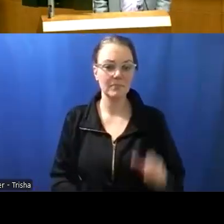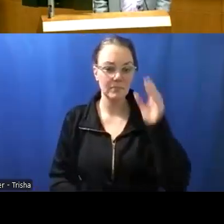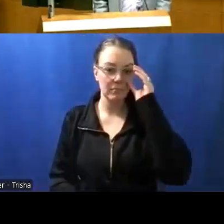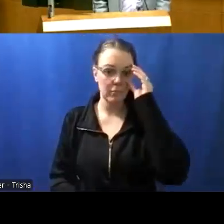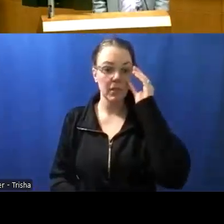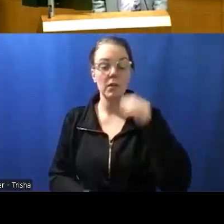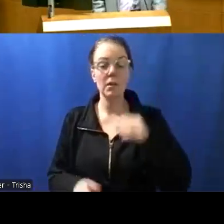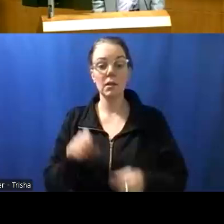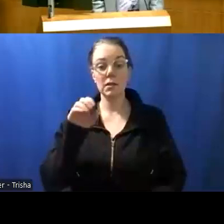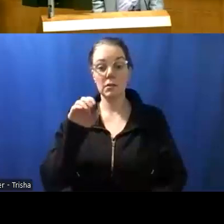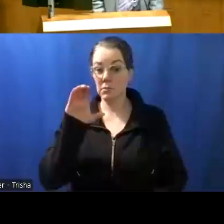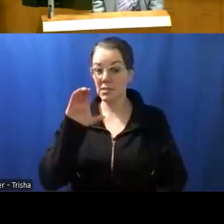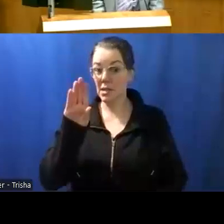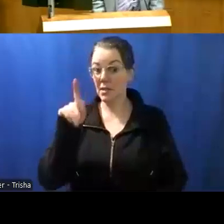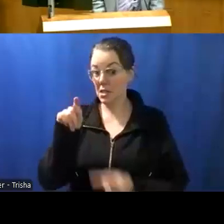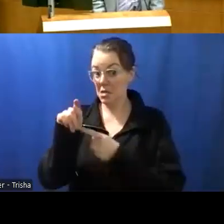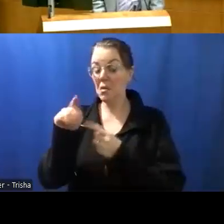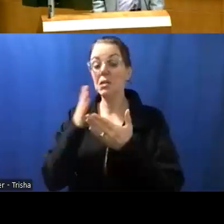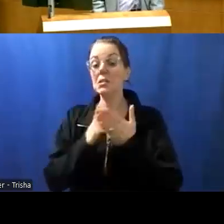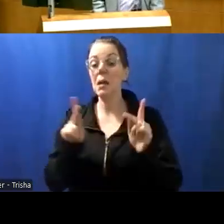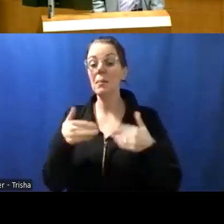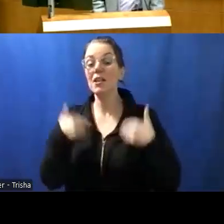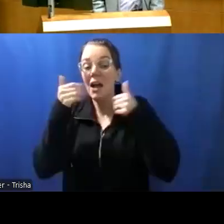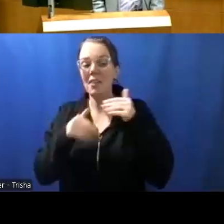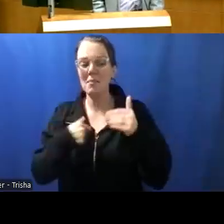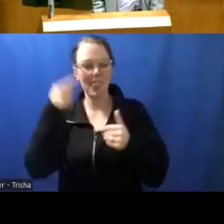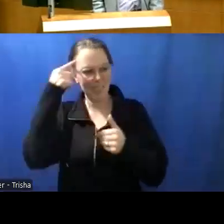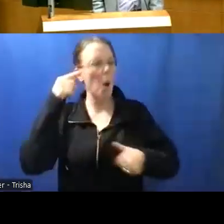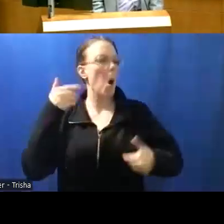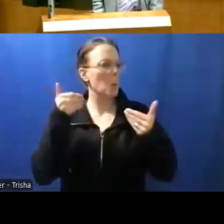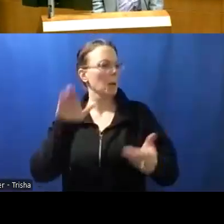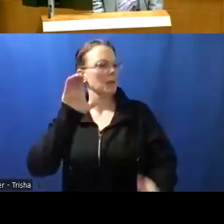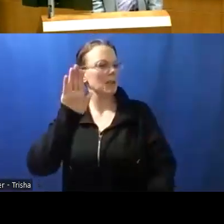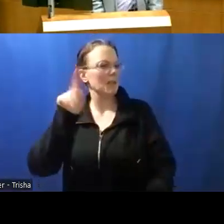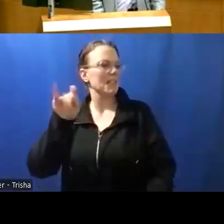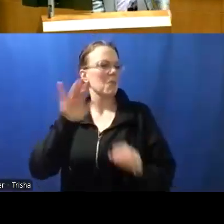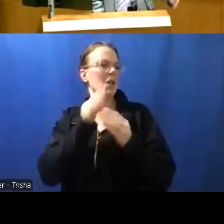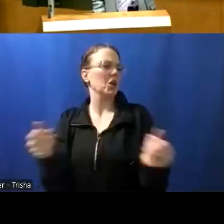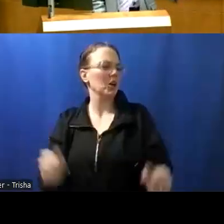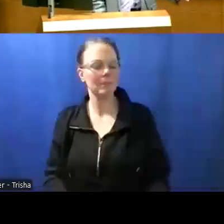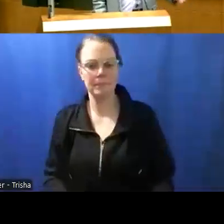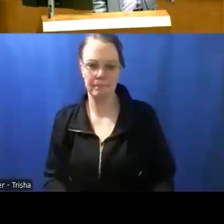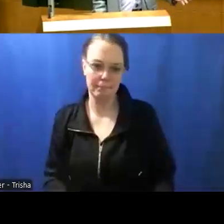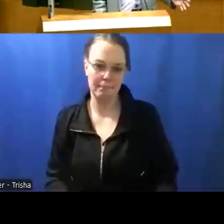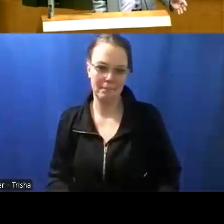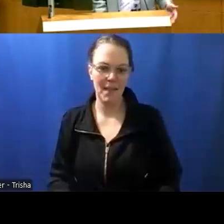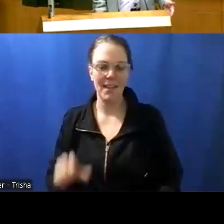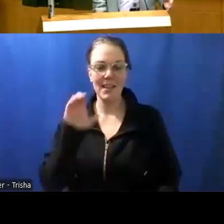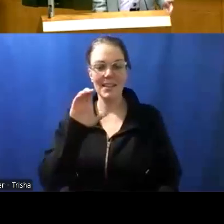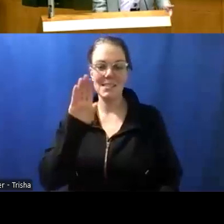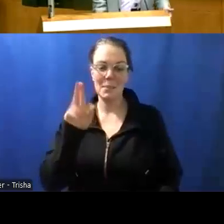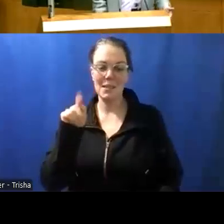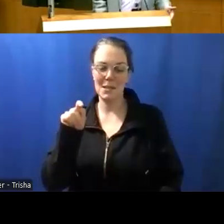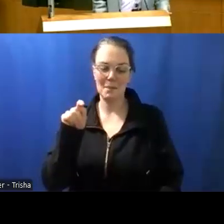including CBT, which some people younger than me think, well, CBT, that cures everything. All you need to know is CBT and everything gets better. But